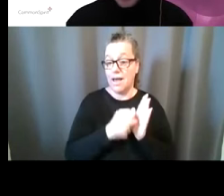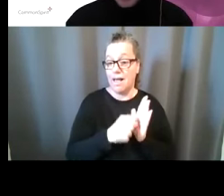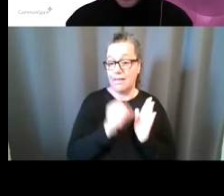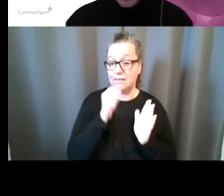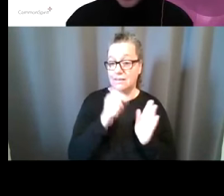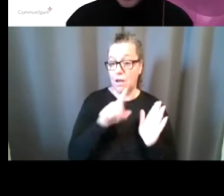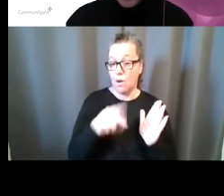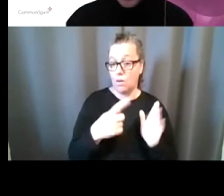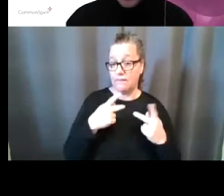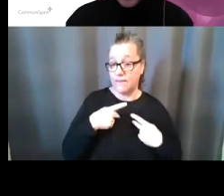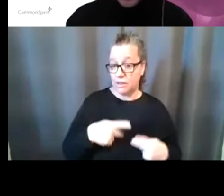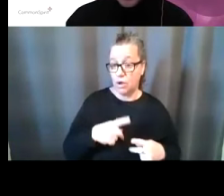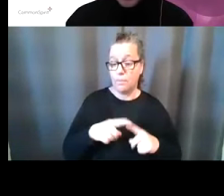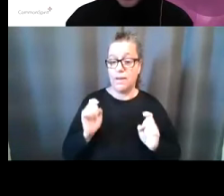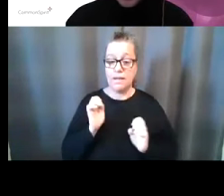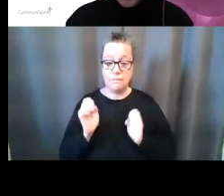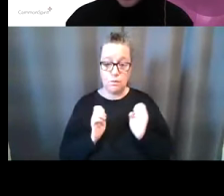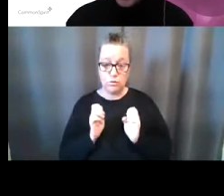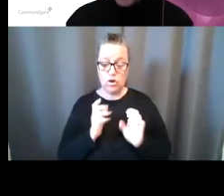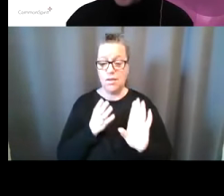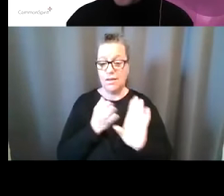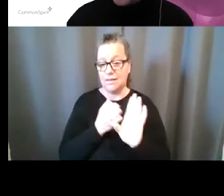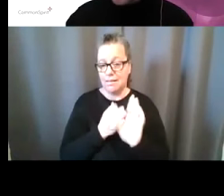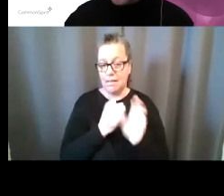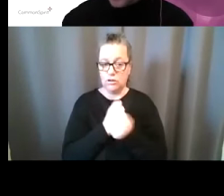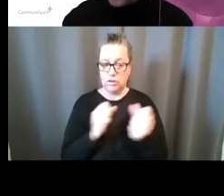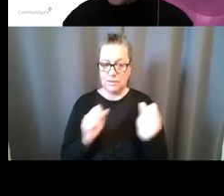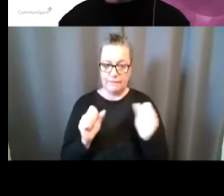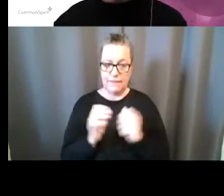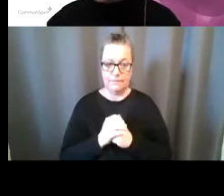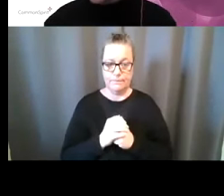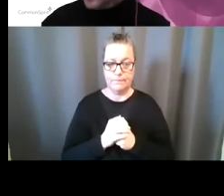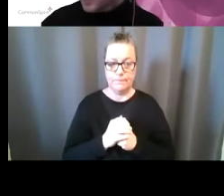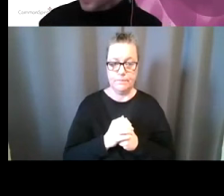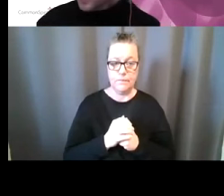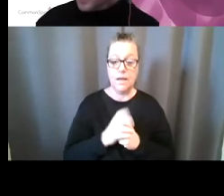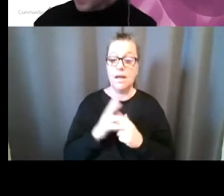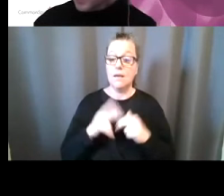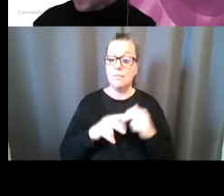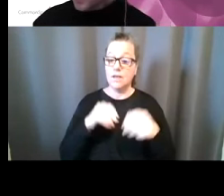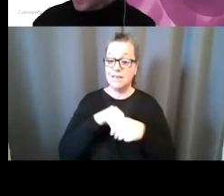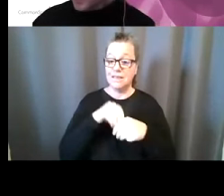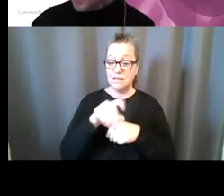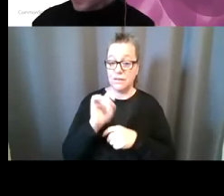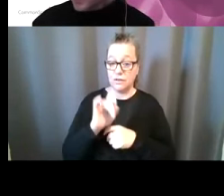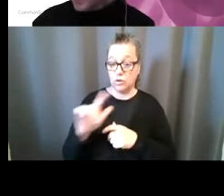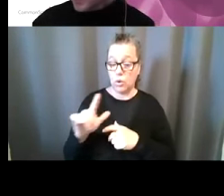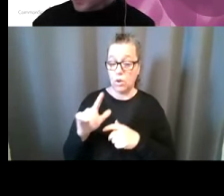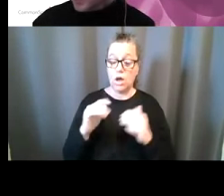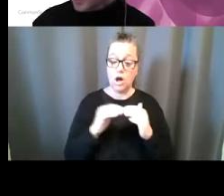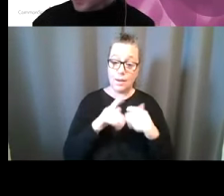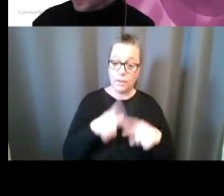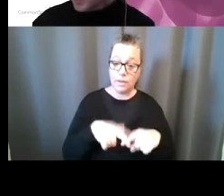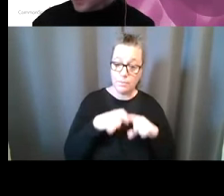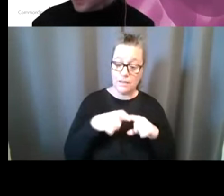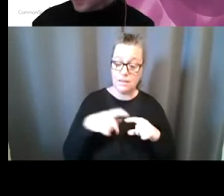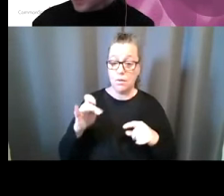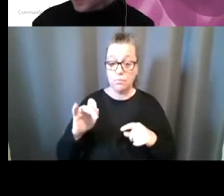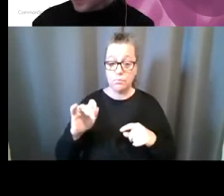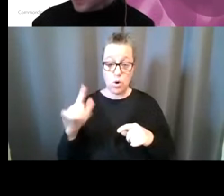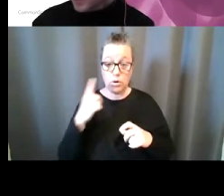physical, but also emotional and psychological safety. Built into this tool are equity pauses, protocols for